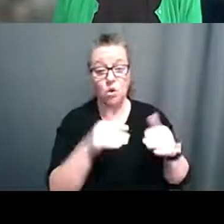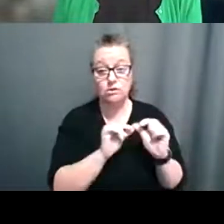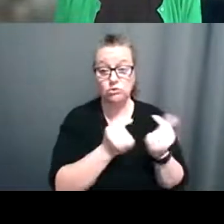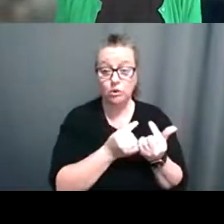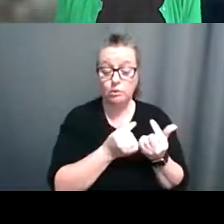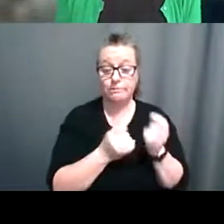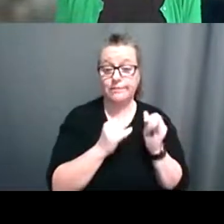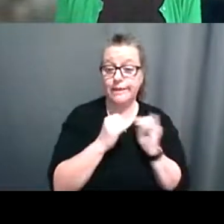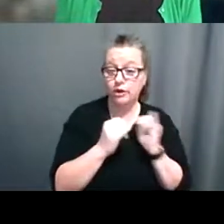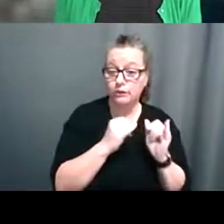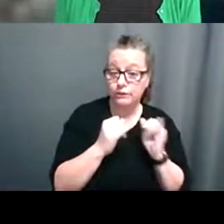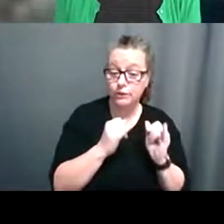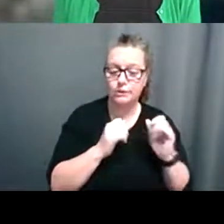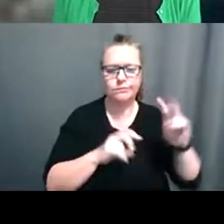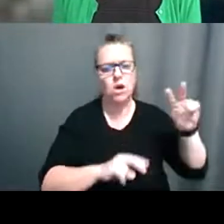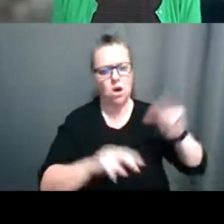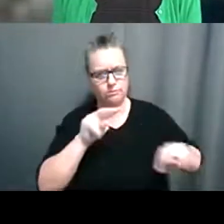interviews, and observations.